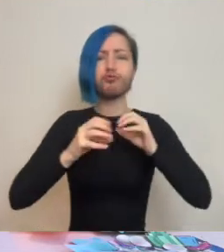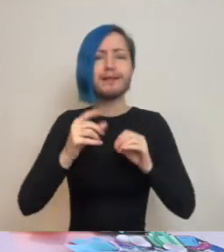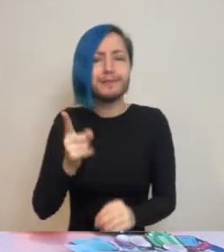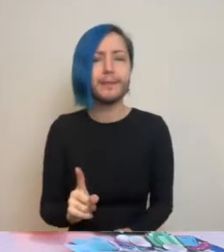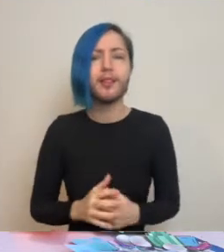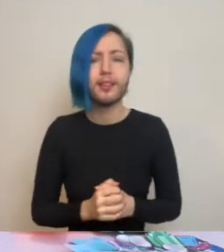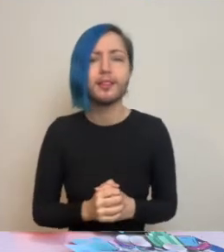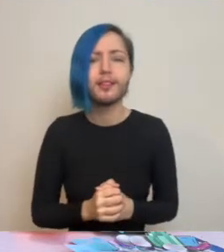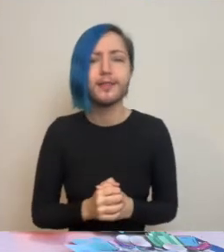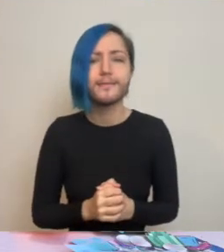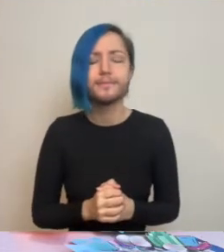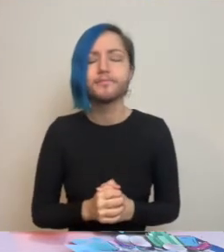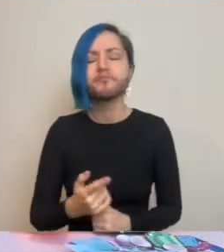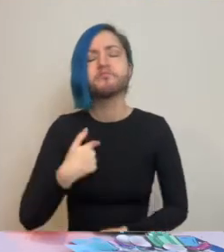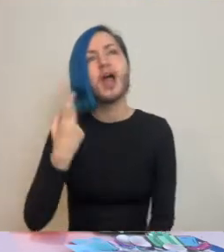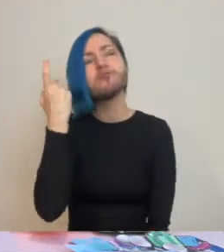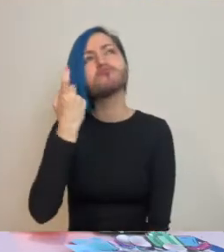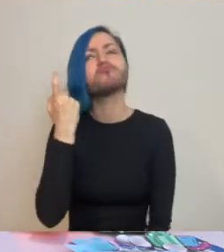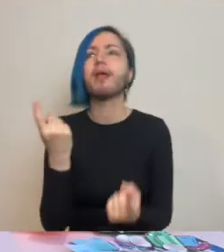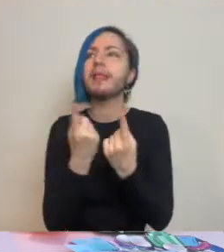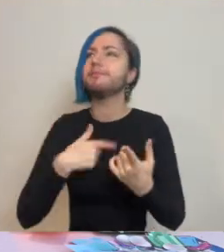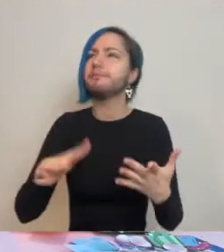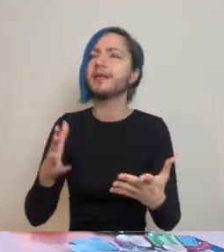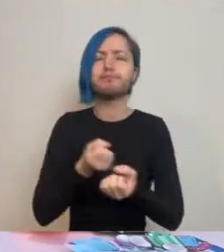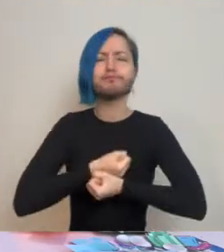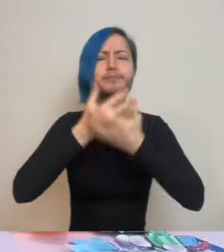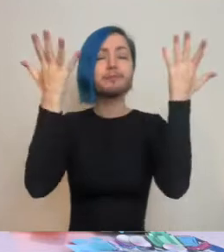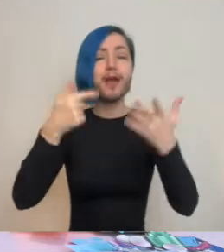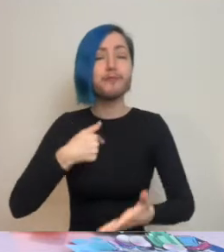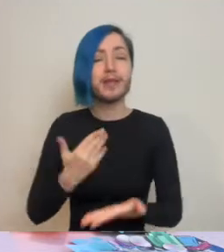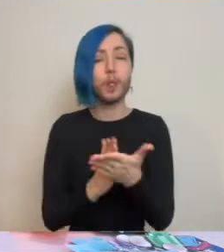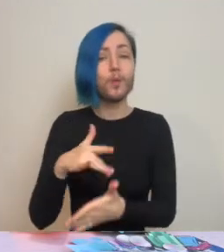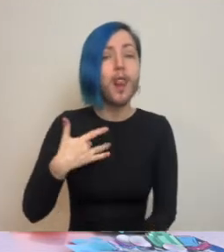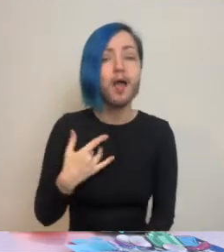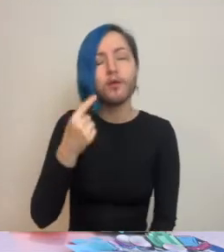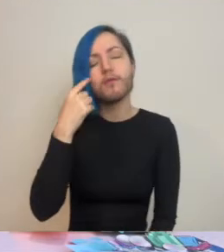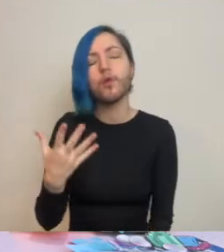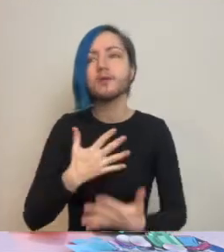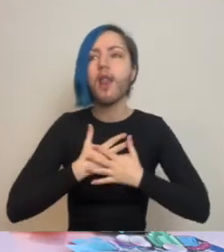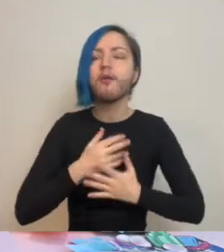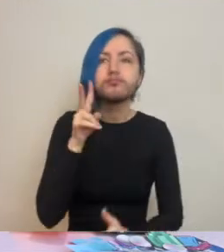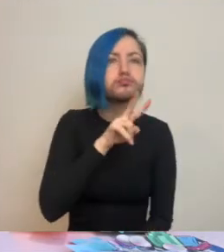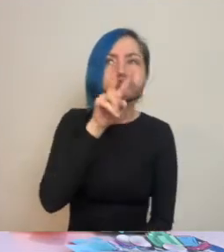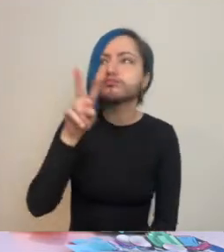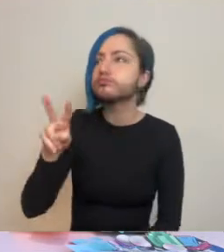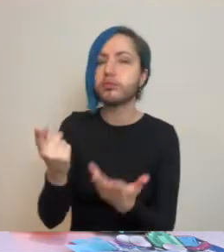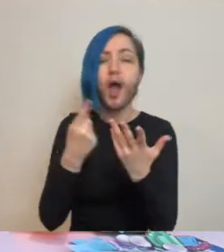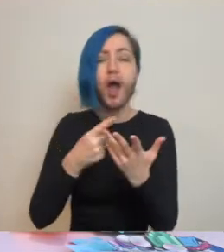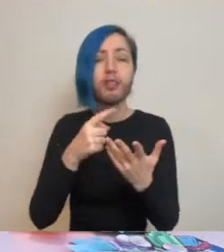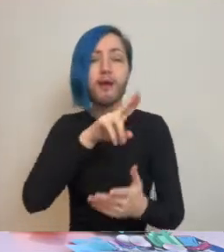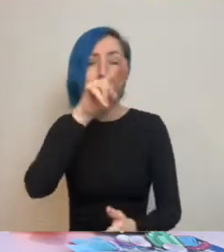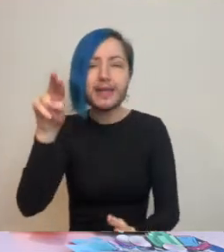people. When I think about the things that have inspired me during my life, I obviously love looking at other paintings, like I love